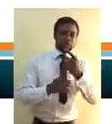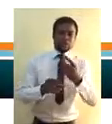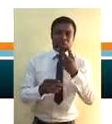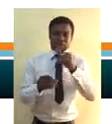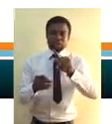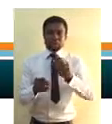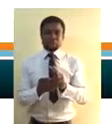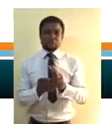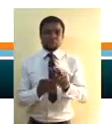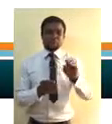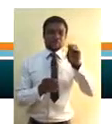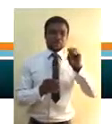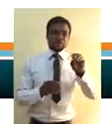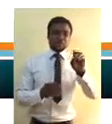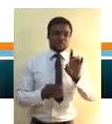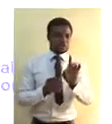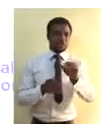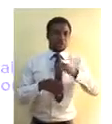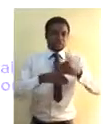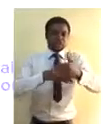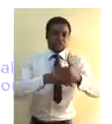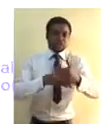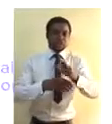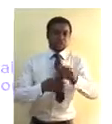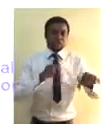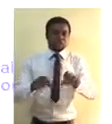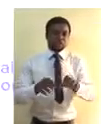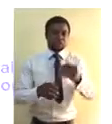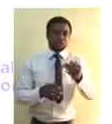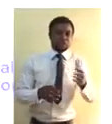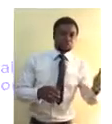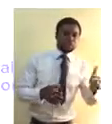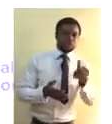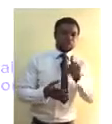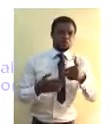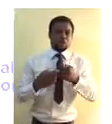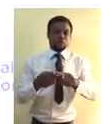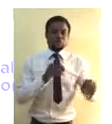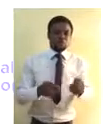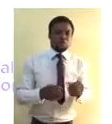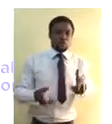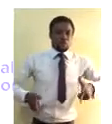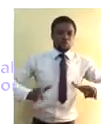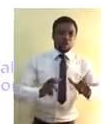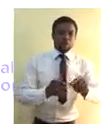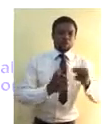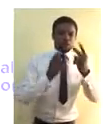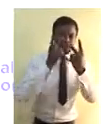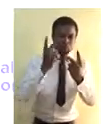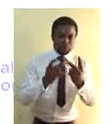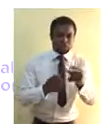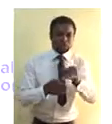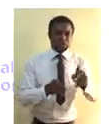WhatsApp or send a picture of the activity you are able to do while watching the activity practicals